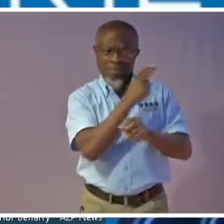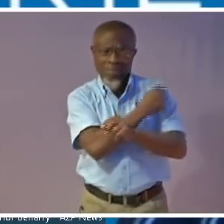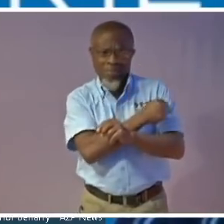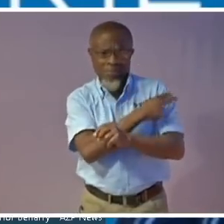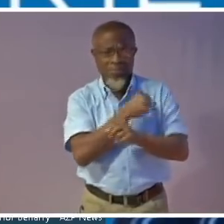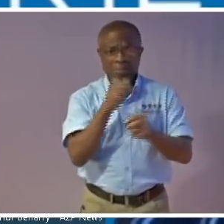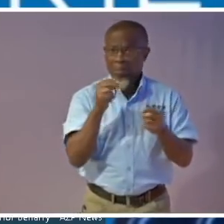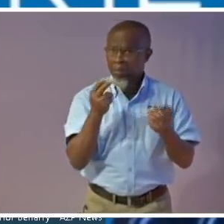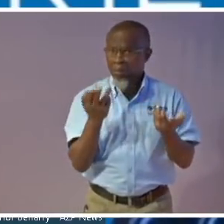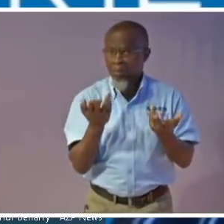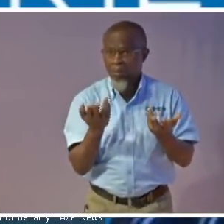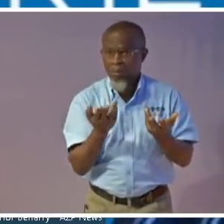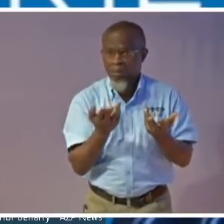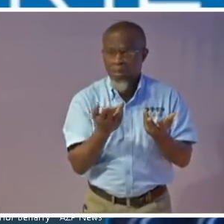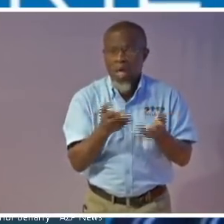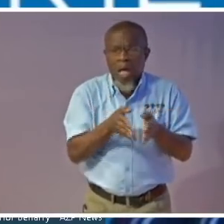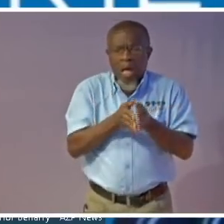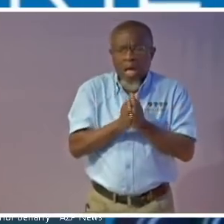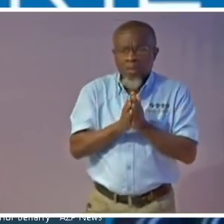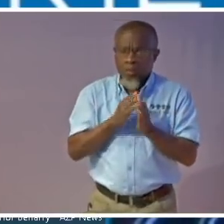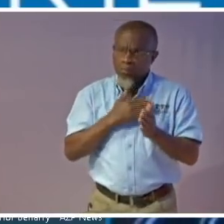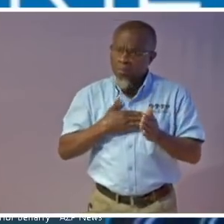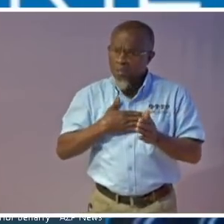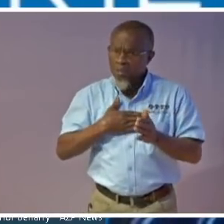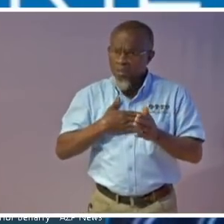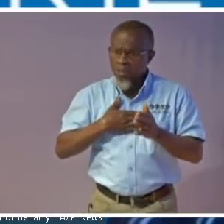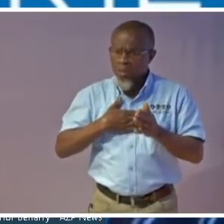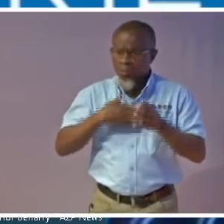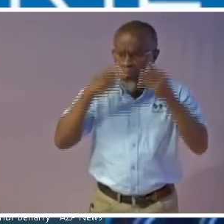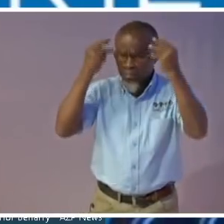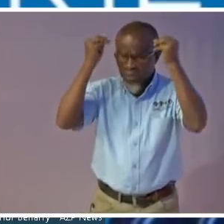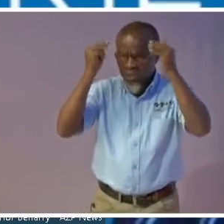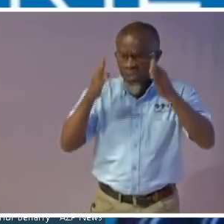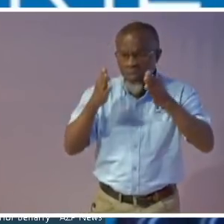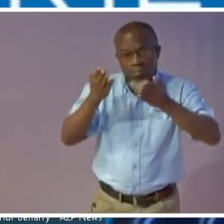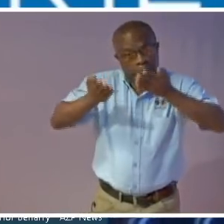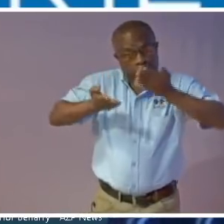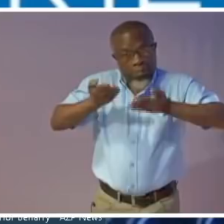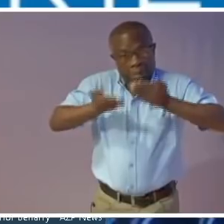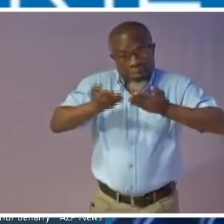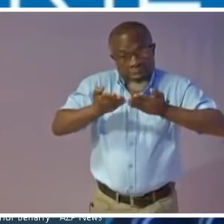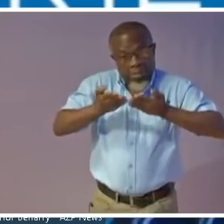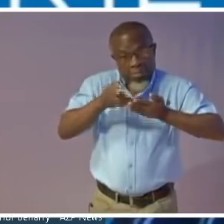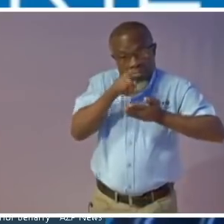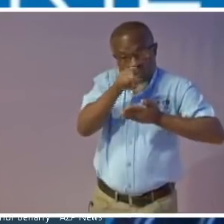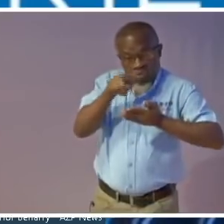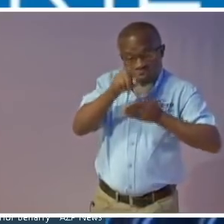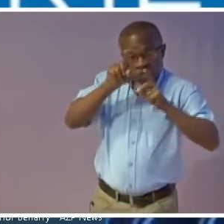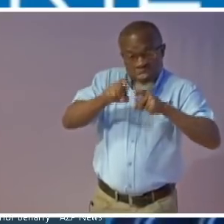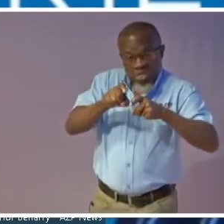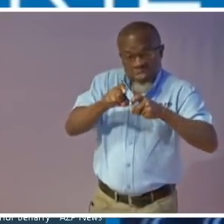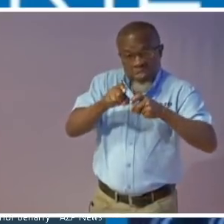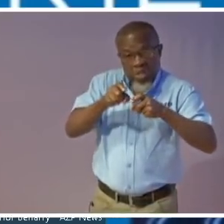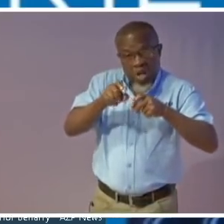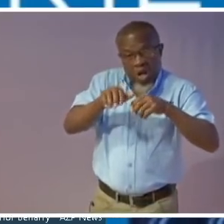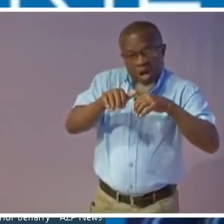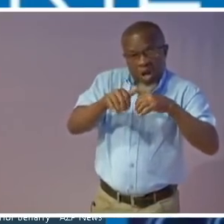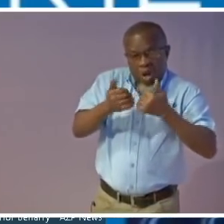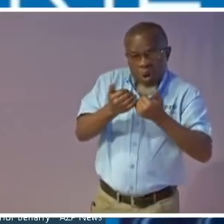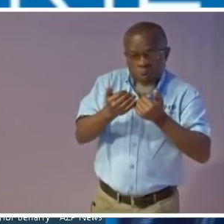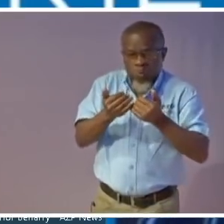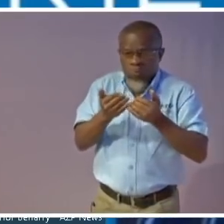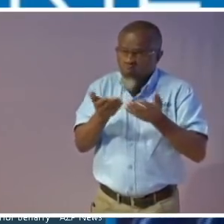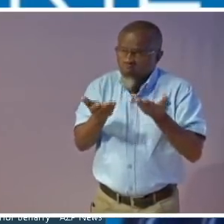system. And I want to ask Minister this question, Minister, do you think that's something the ministry needs to do to sort of enhance and to give